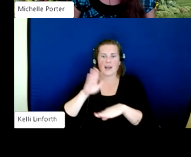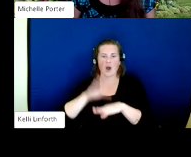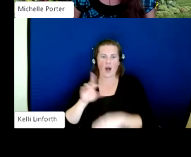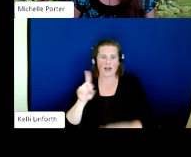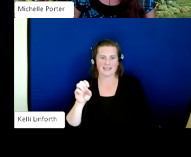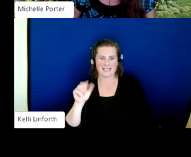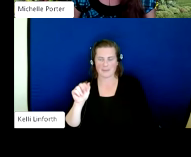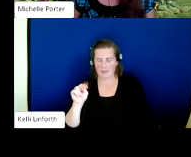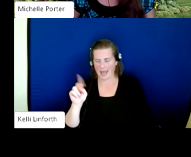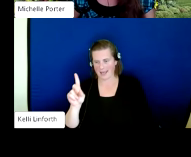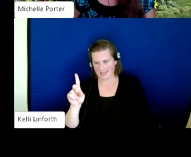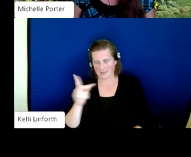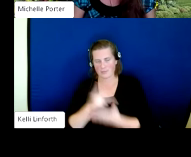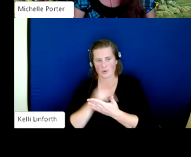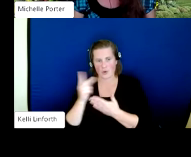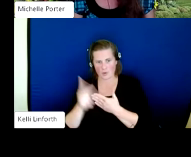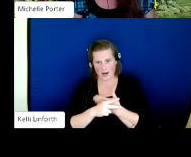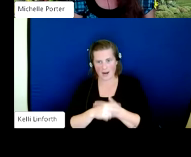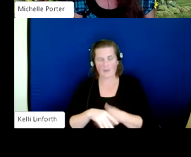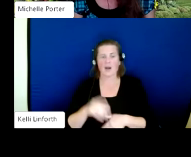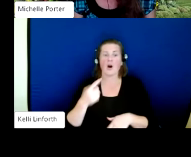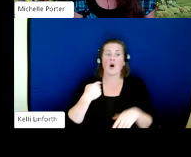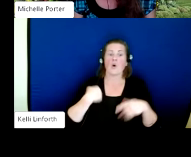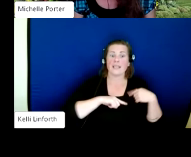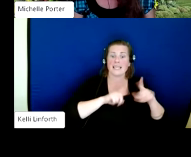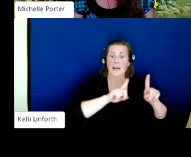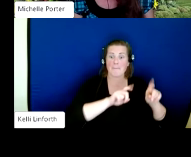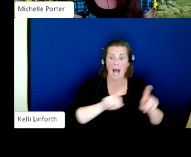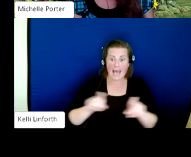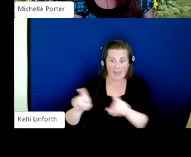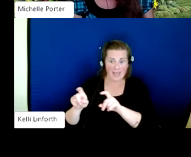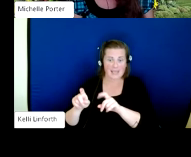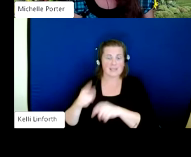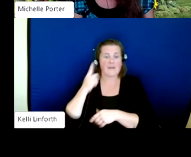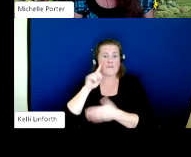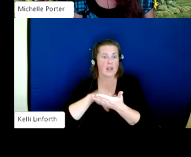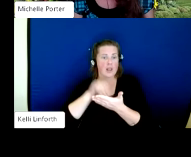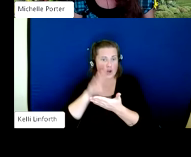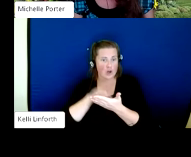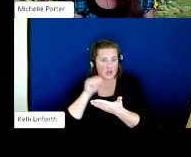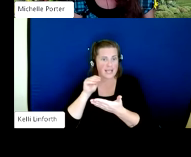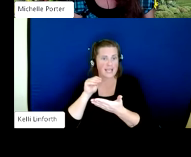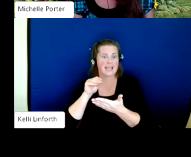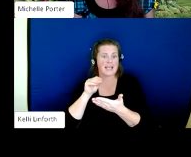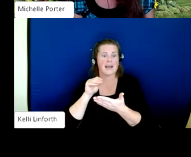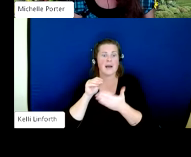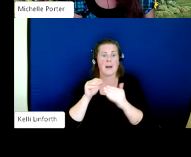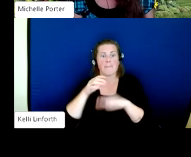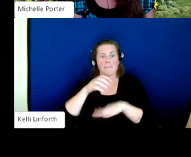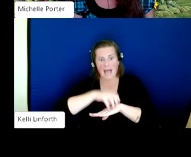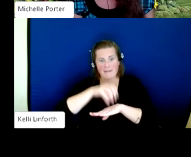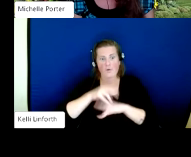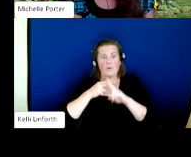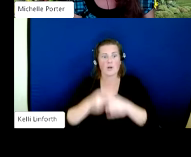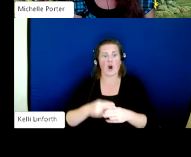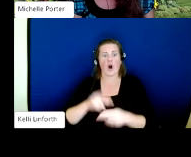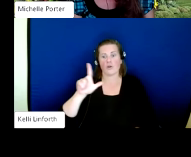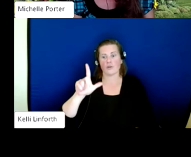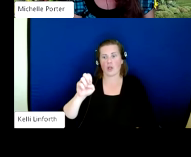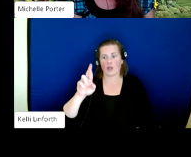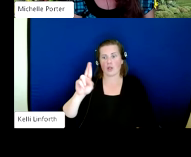program. We did a pilot of this using a learning platform called Learn Worlds. And so all of the